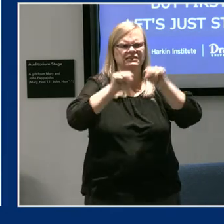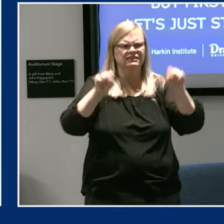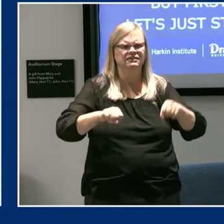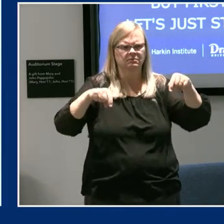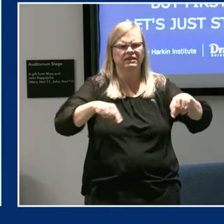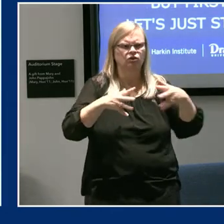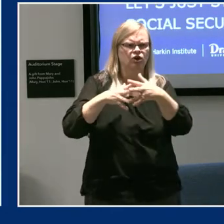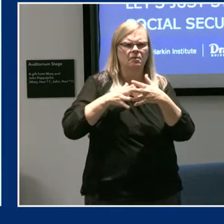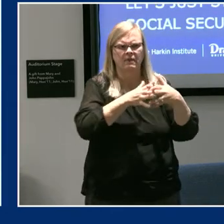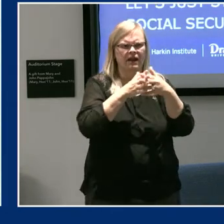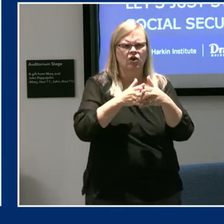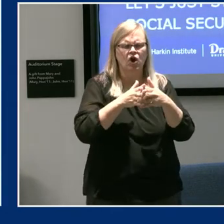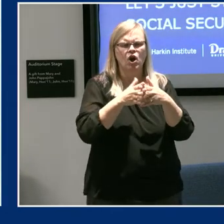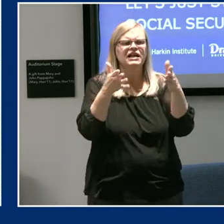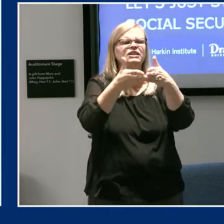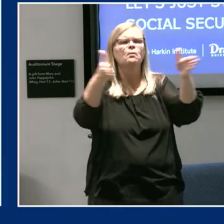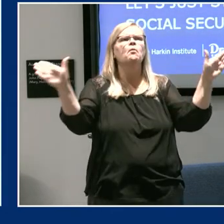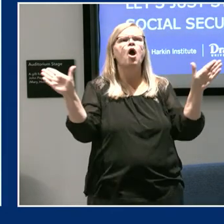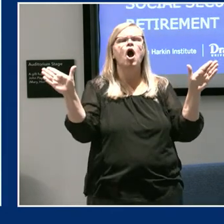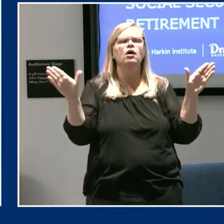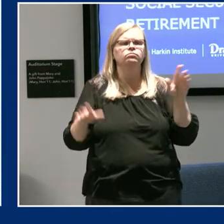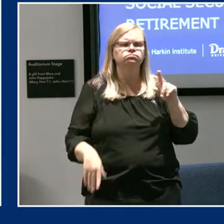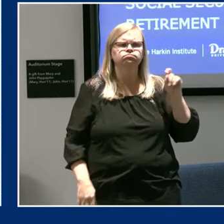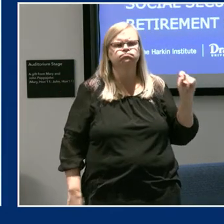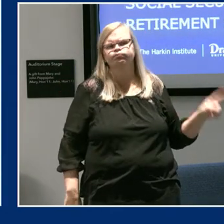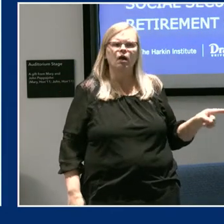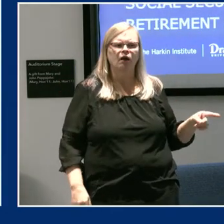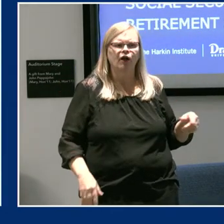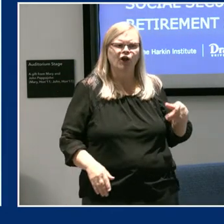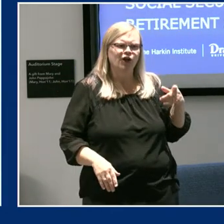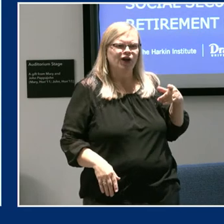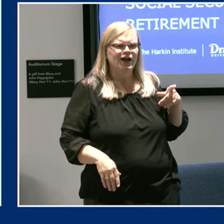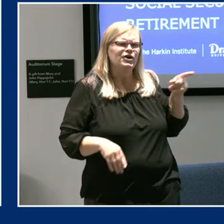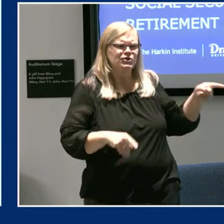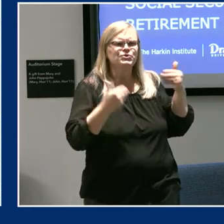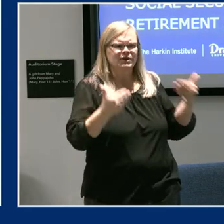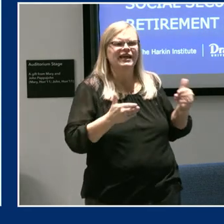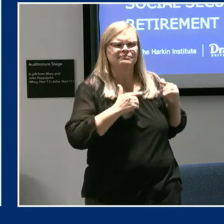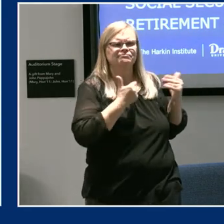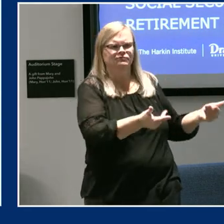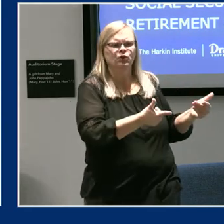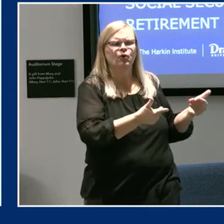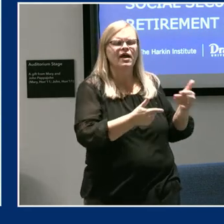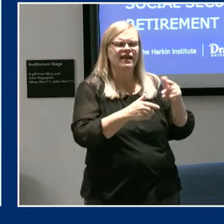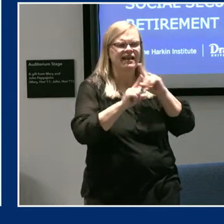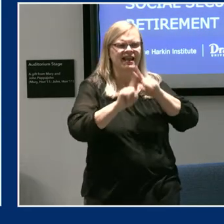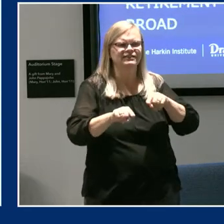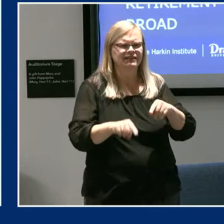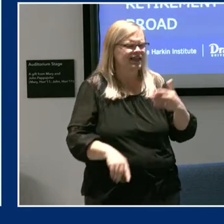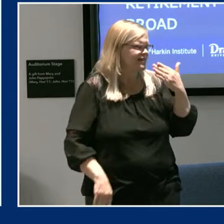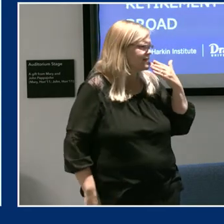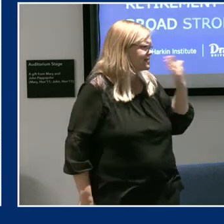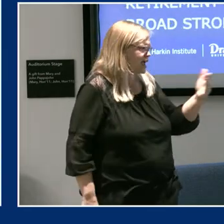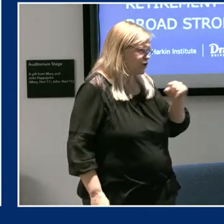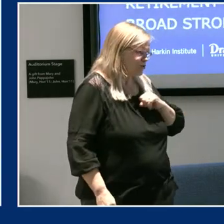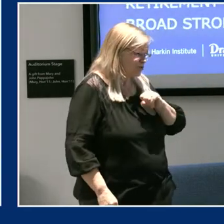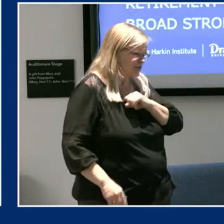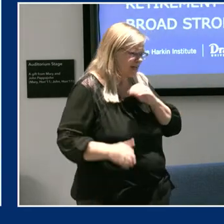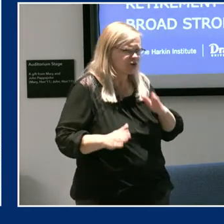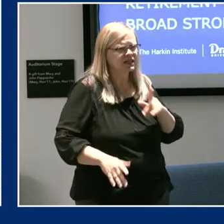America? That's just a broad stroke. You can take it from there. Thank you, Senator Harkin. And it is a